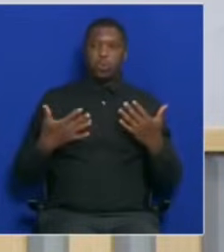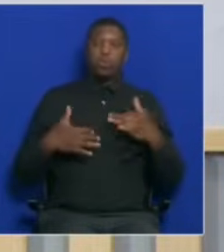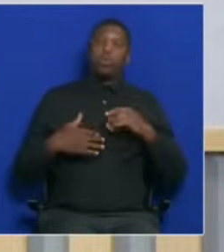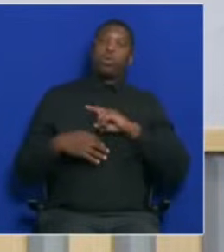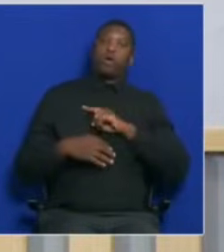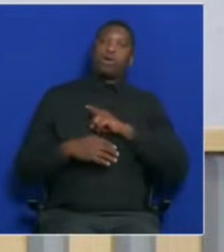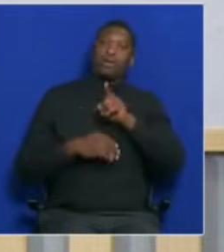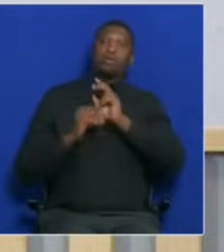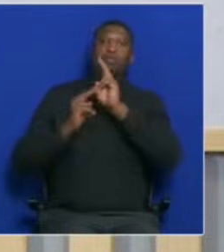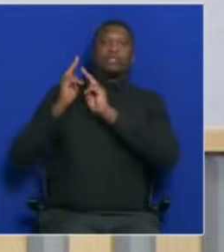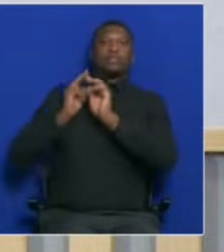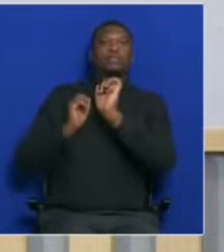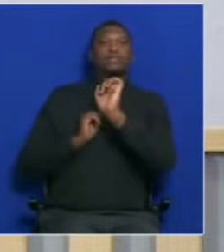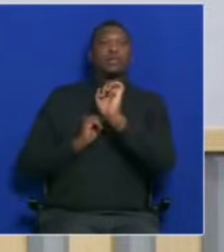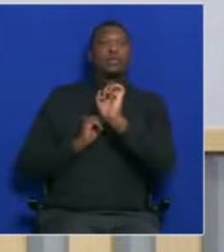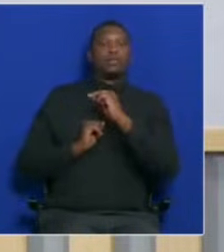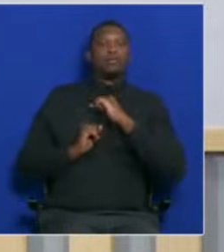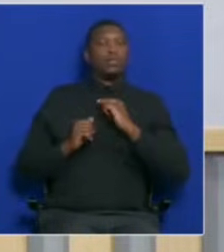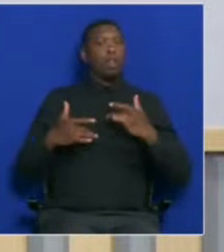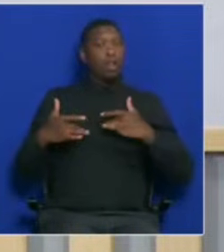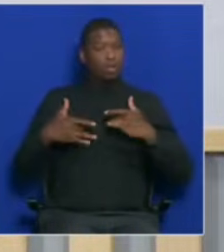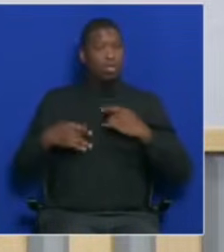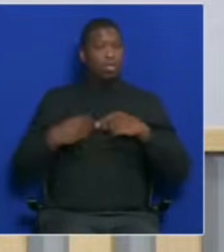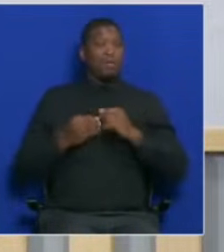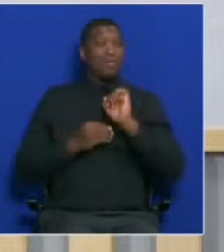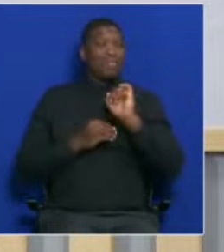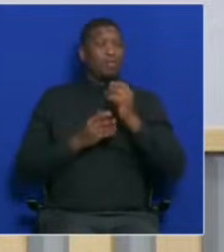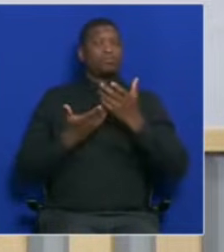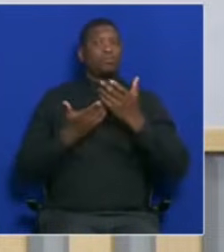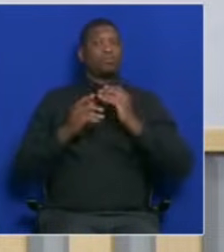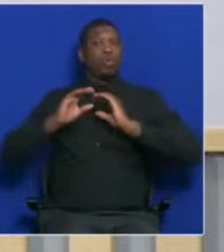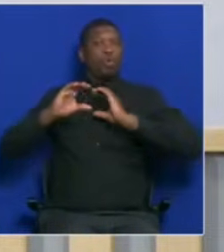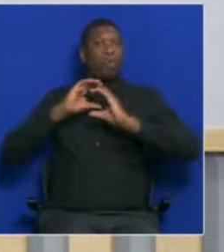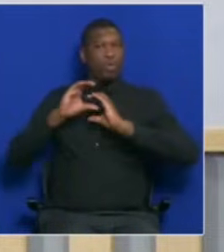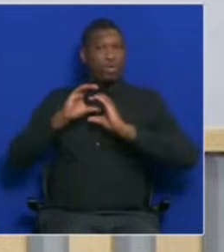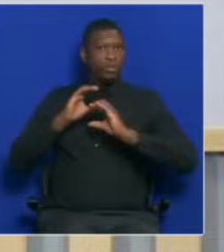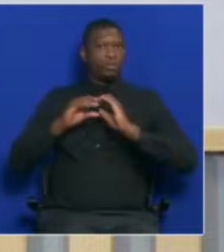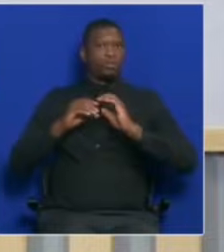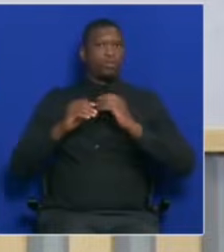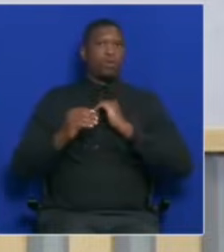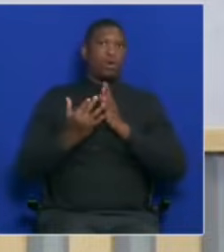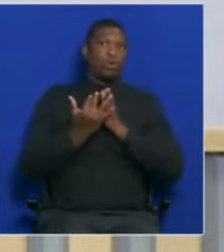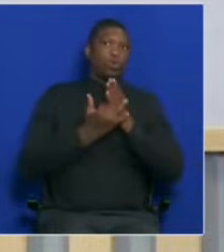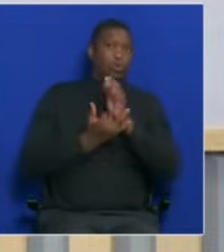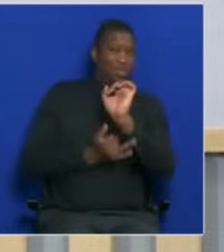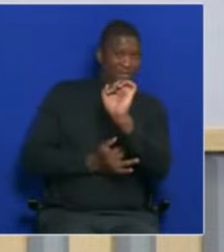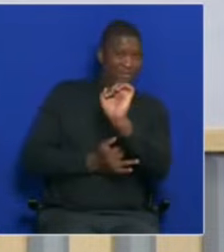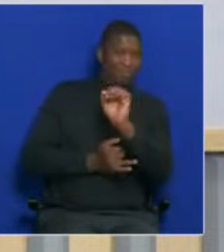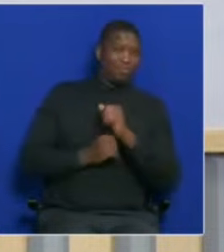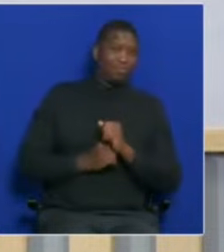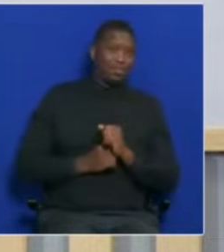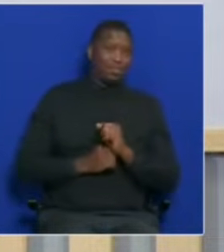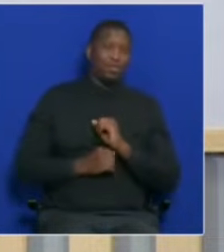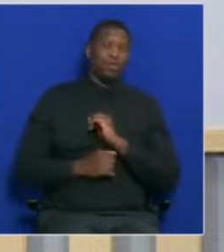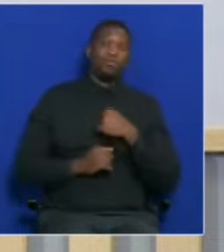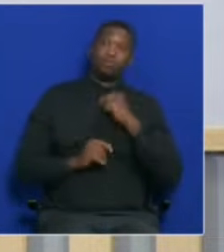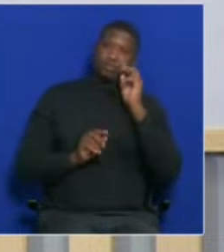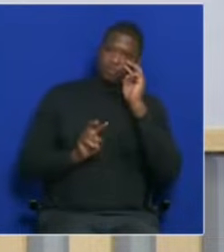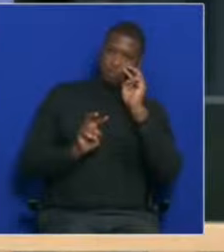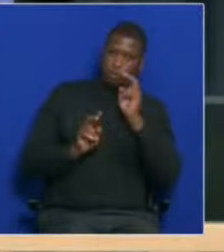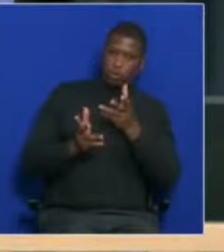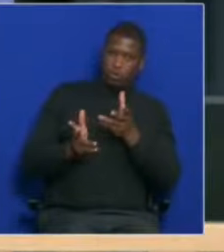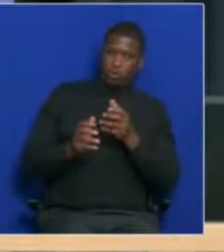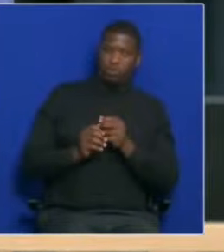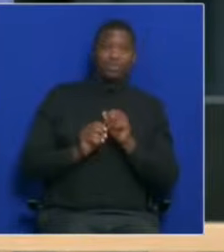that communication that goes through Mr. Nkabinde. So that is how I looked at it. My issue is that your worry